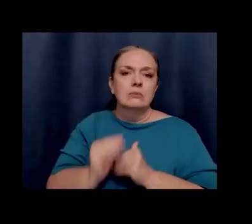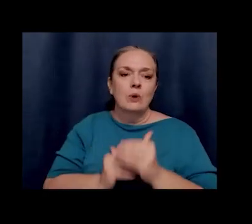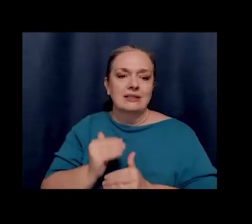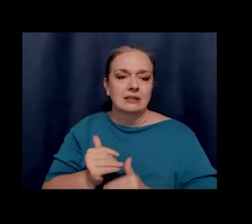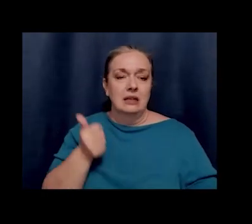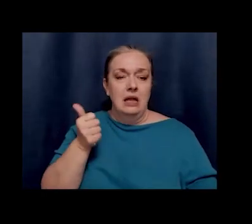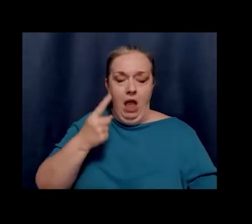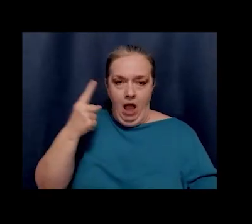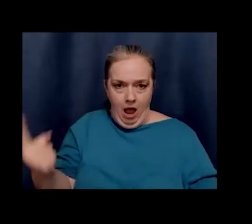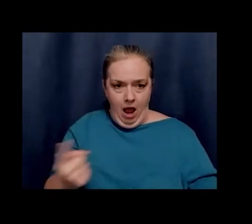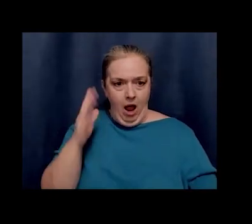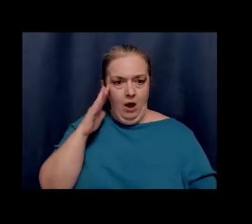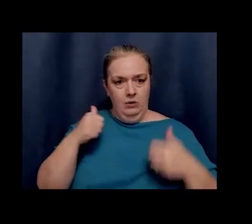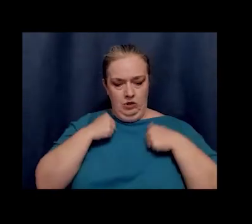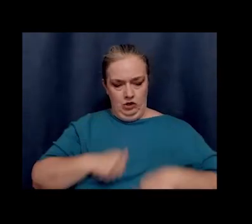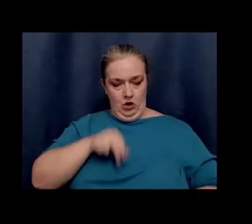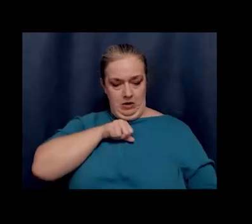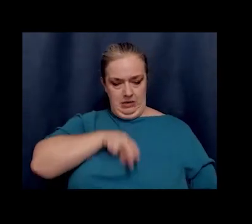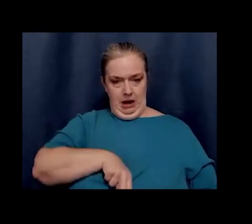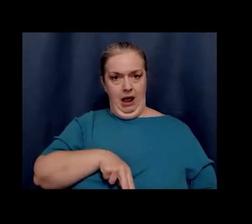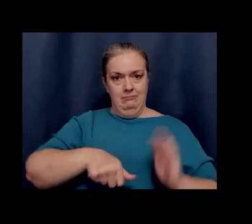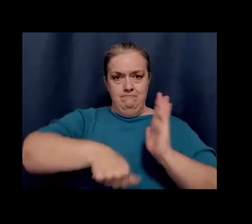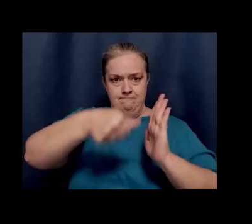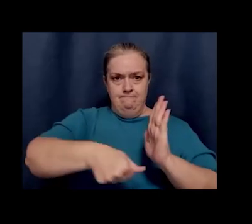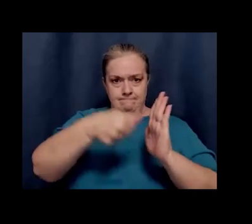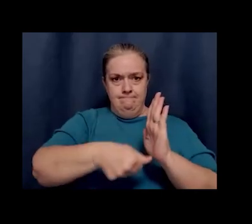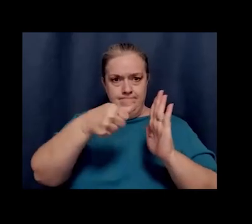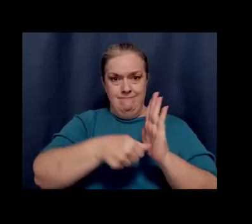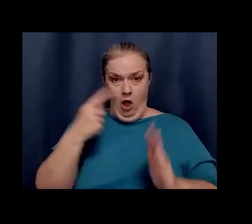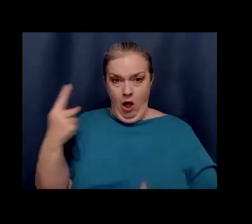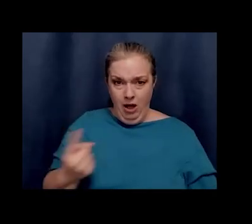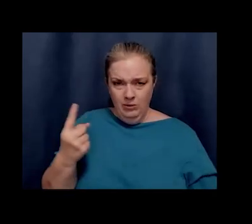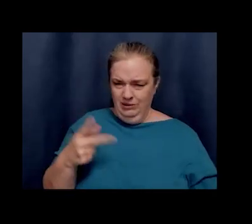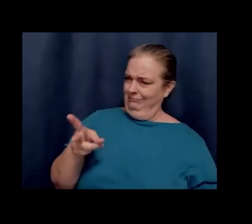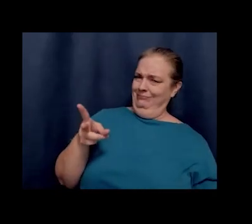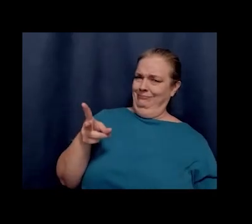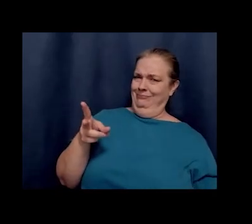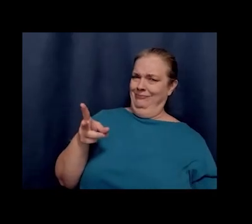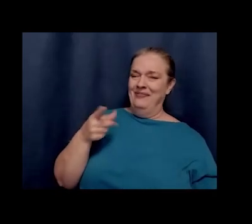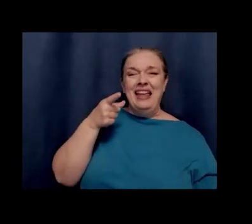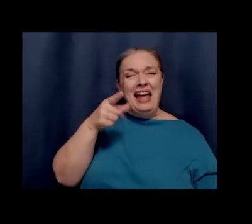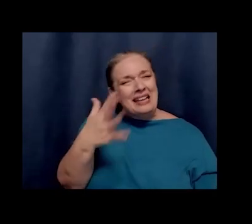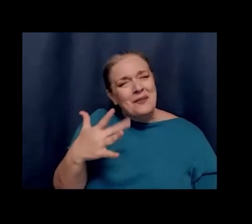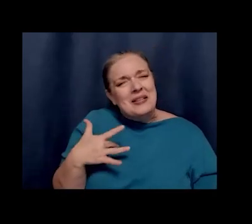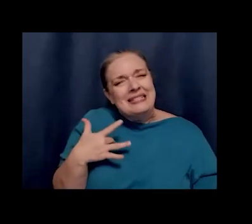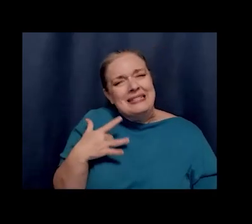to always wear a shirt and tie in the studio, and that right away just gives you a little sense of like the man behind